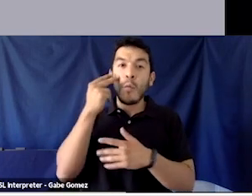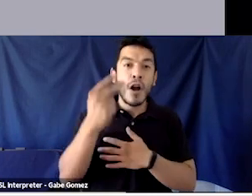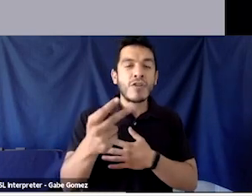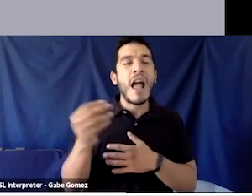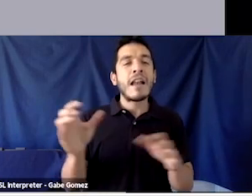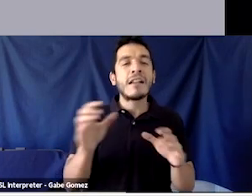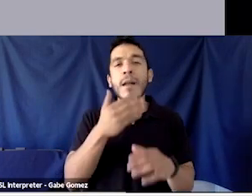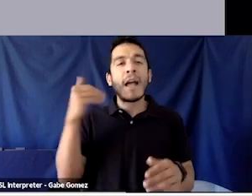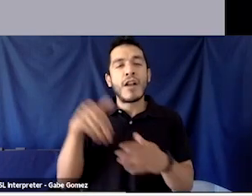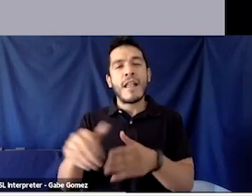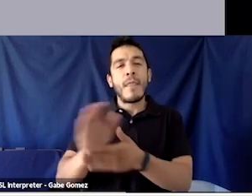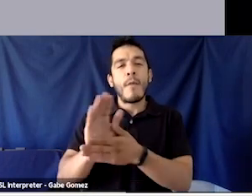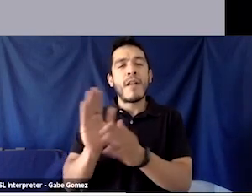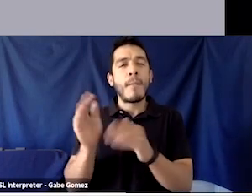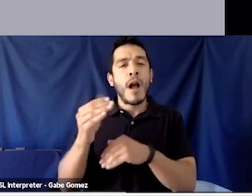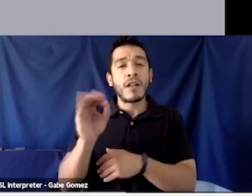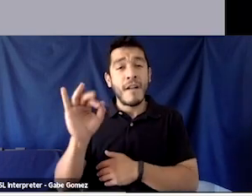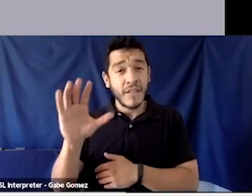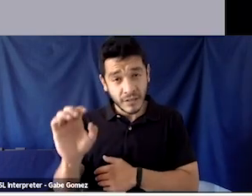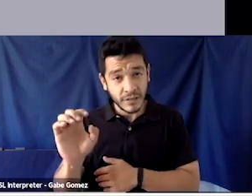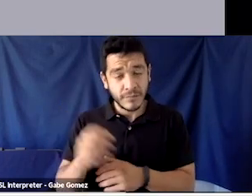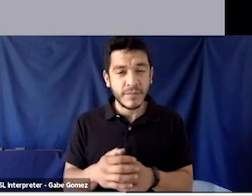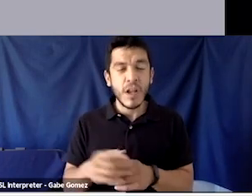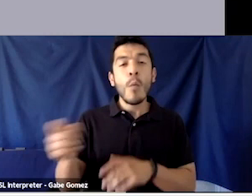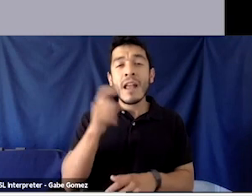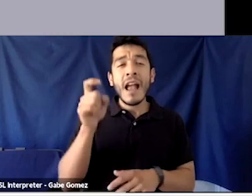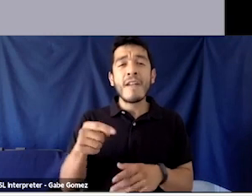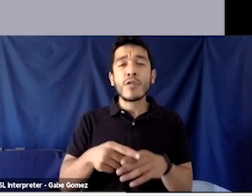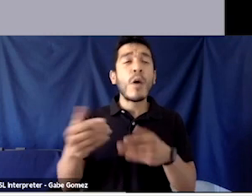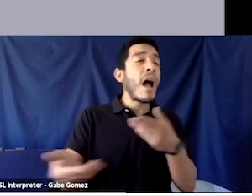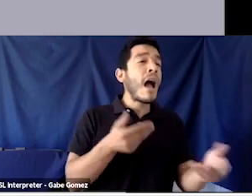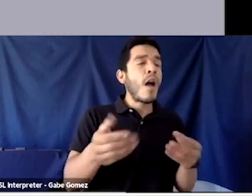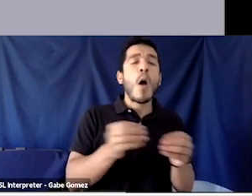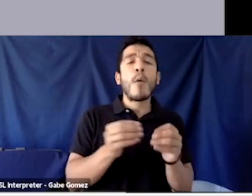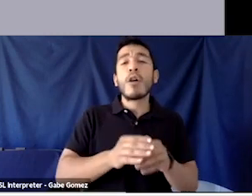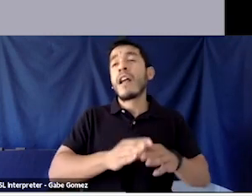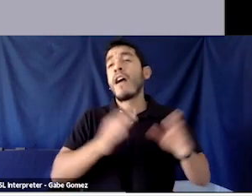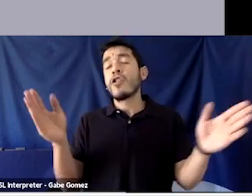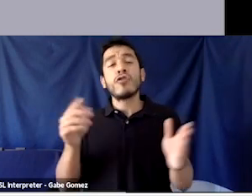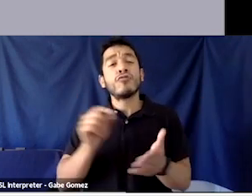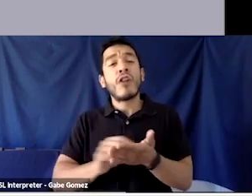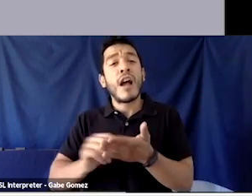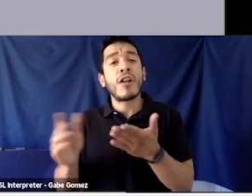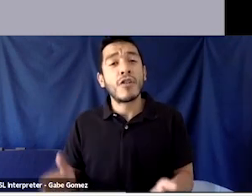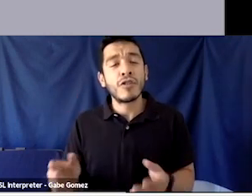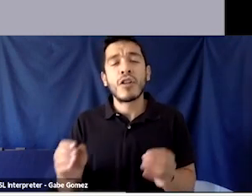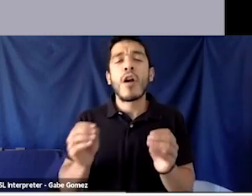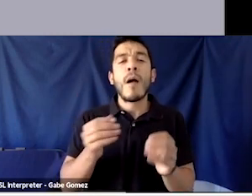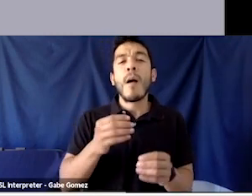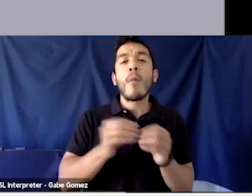So also we need to hire more diverse writers, more diverse directors, and also focus